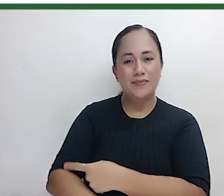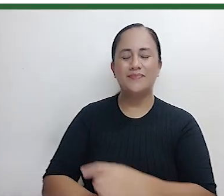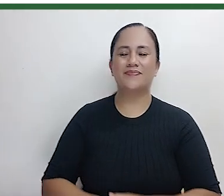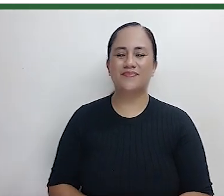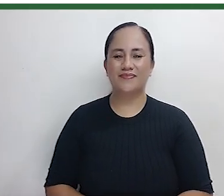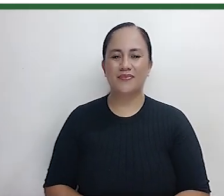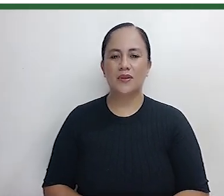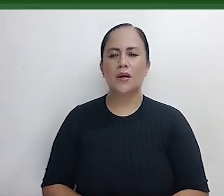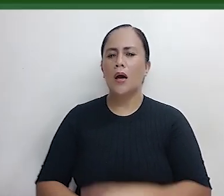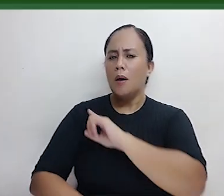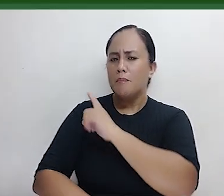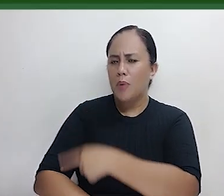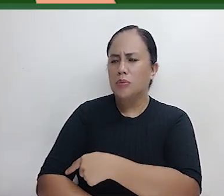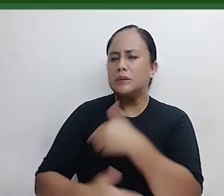power.